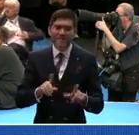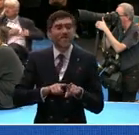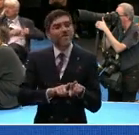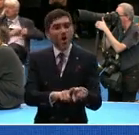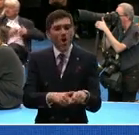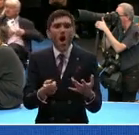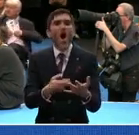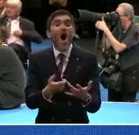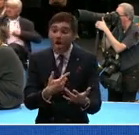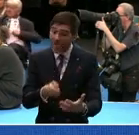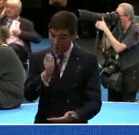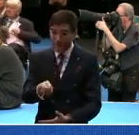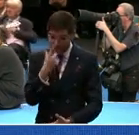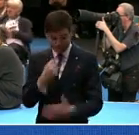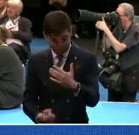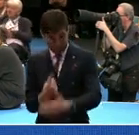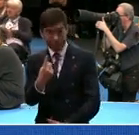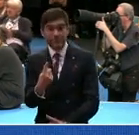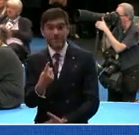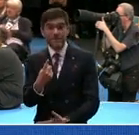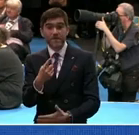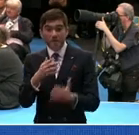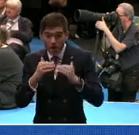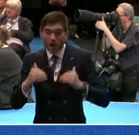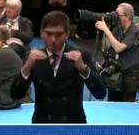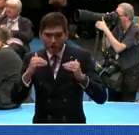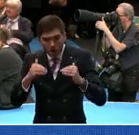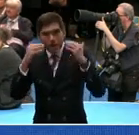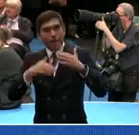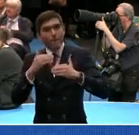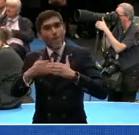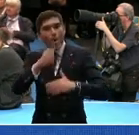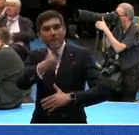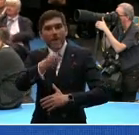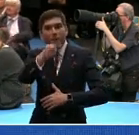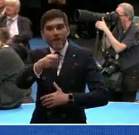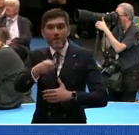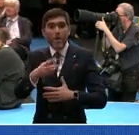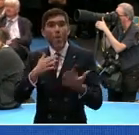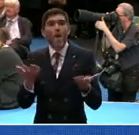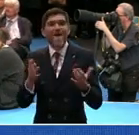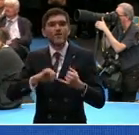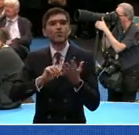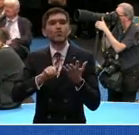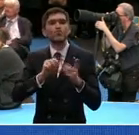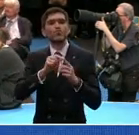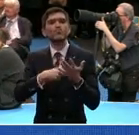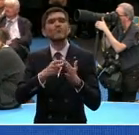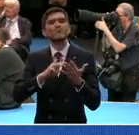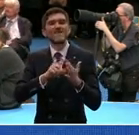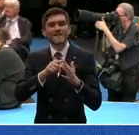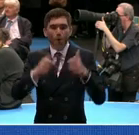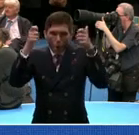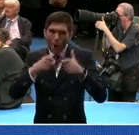yet another appeal, right up until the possibility of further appeals at the Supreme Court and the Court of